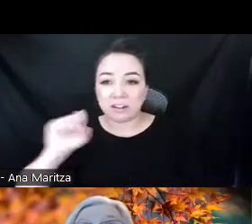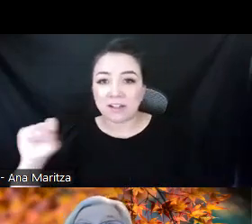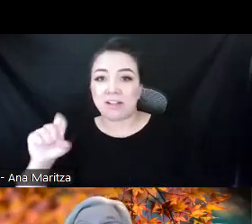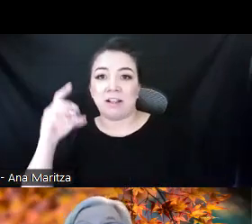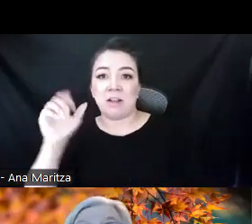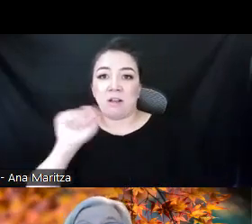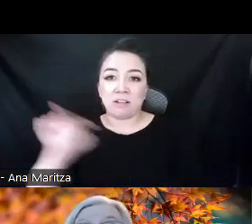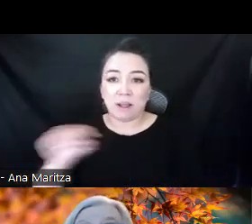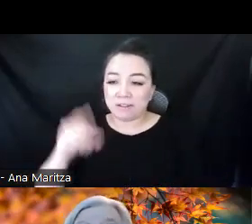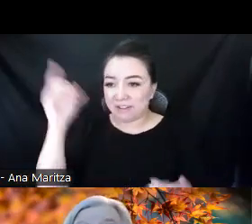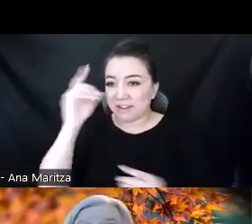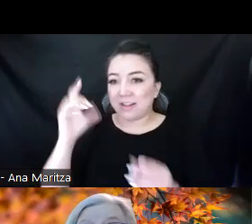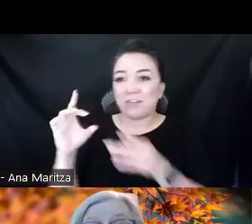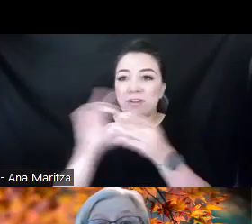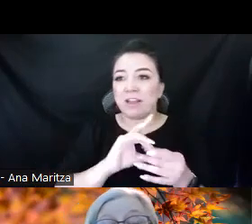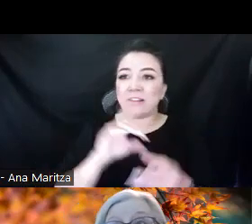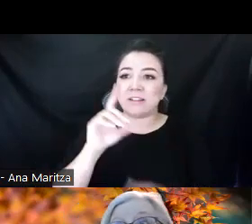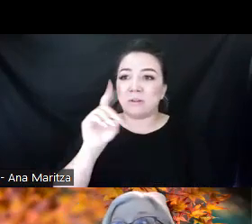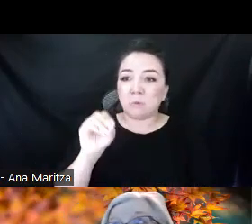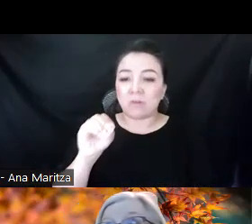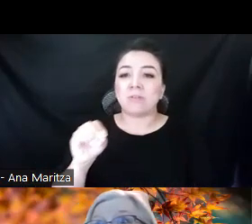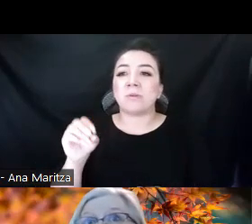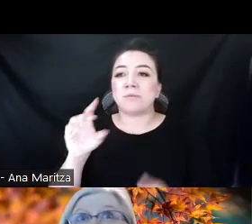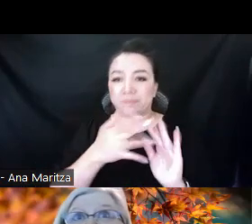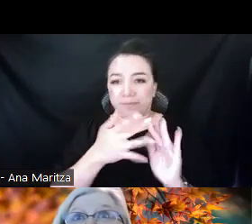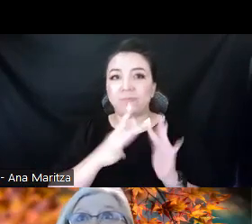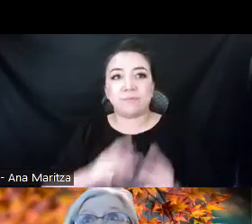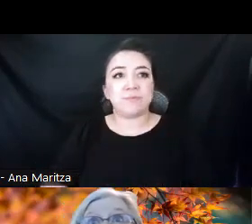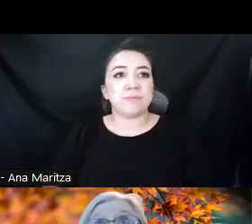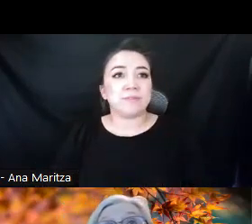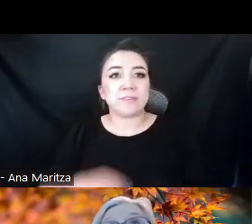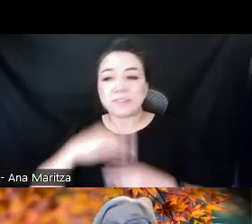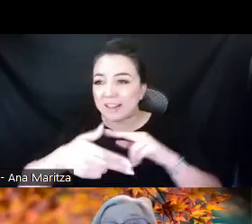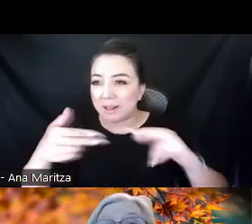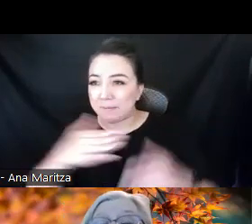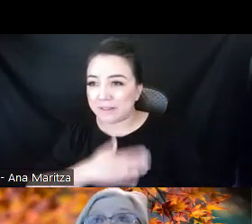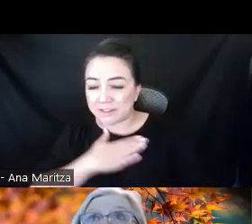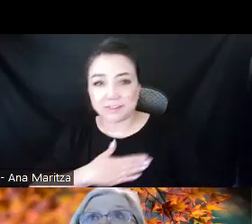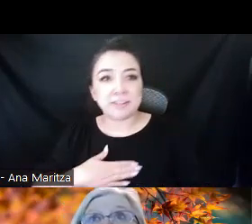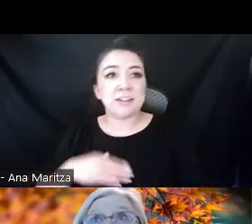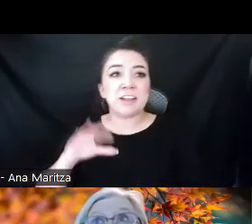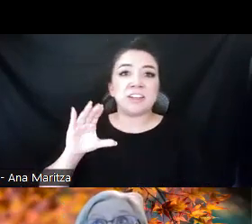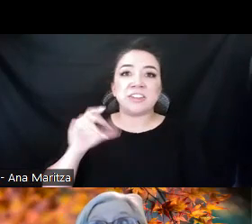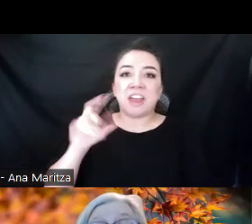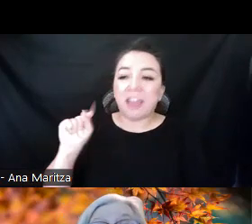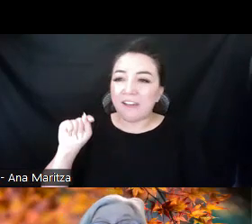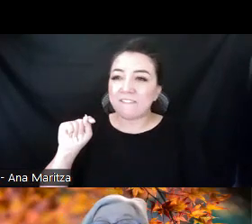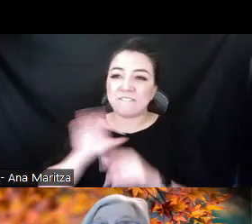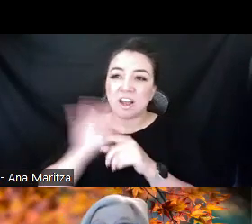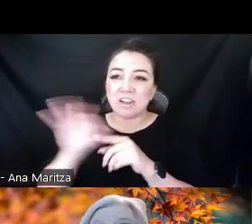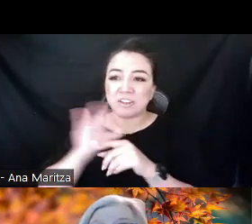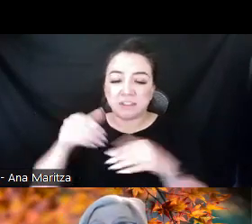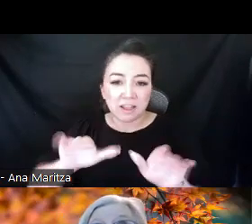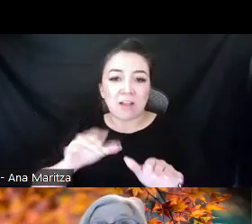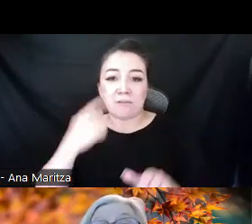and Related Disorders webpage. Next slide, please. The chat function is enabled for